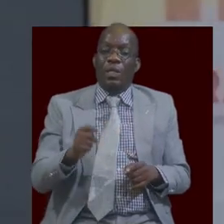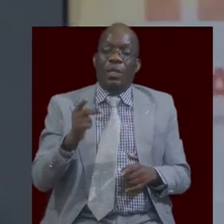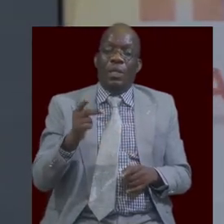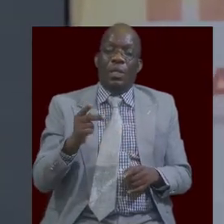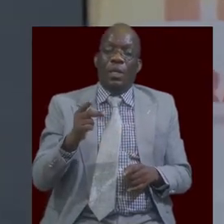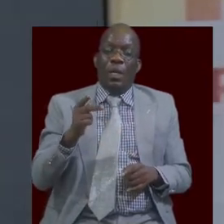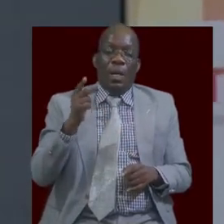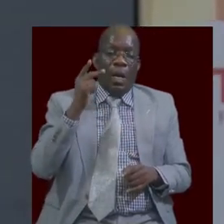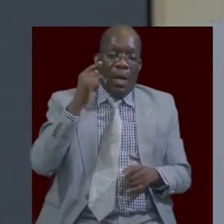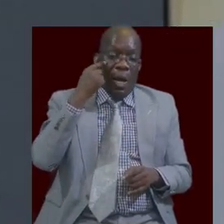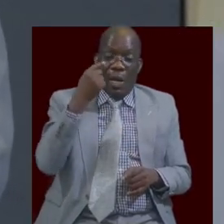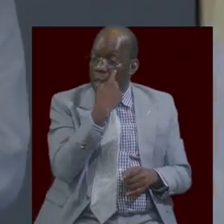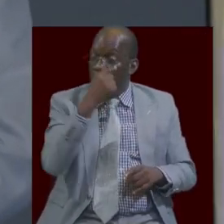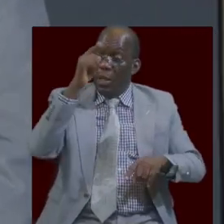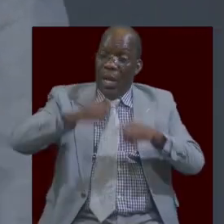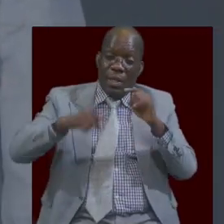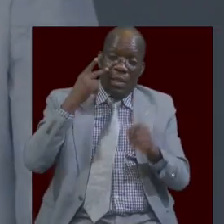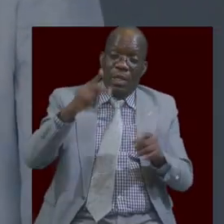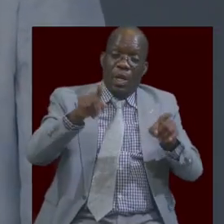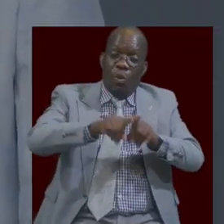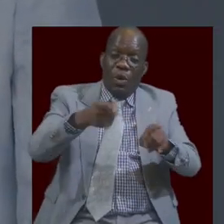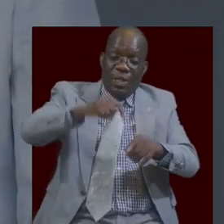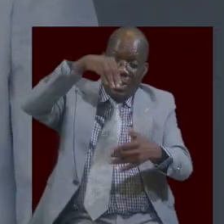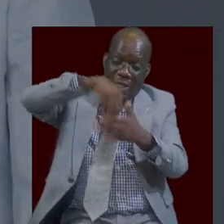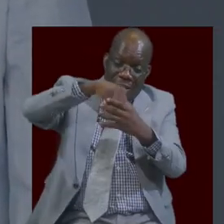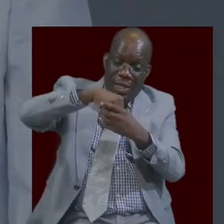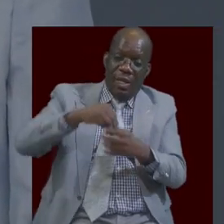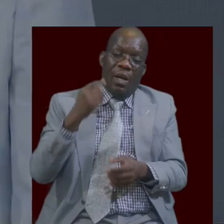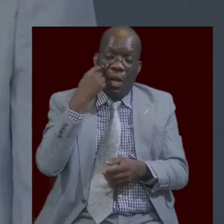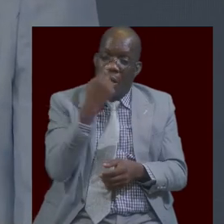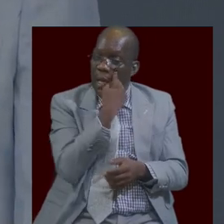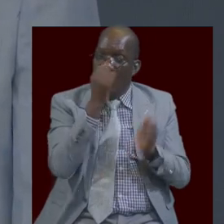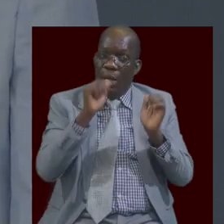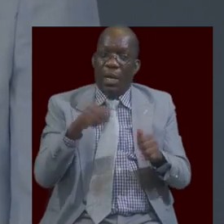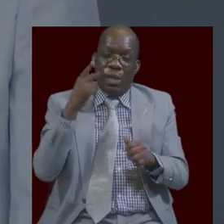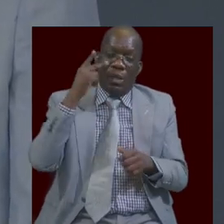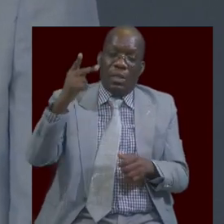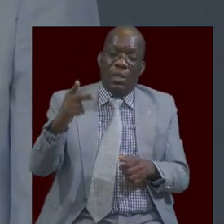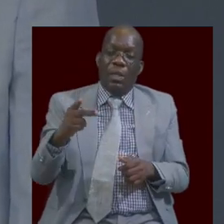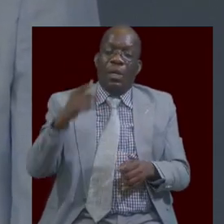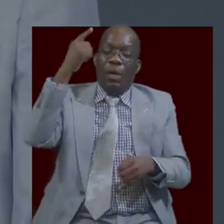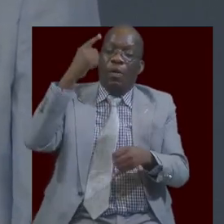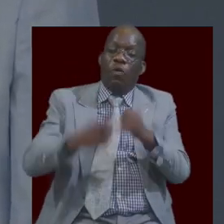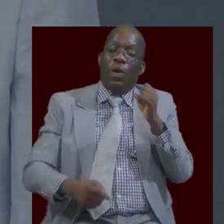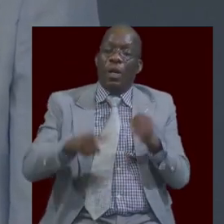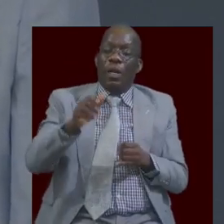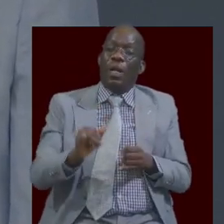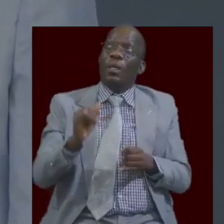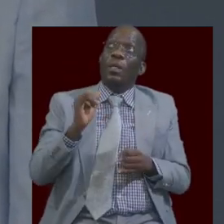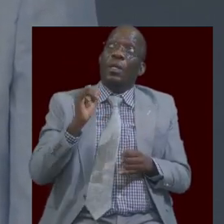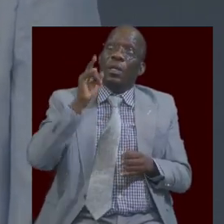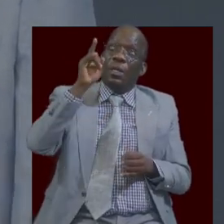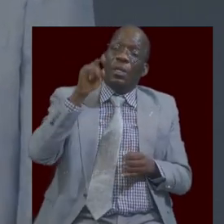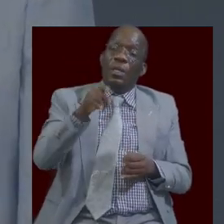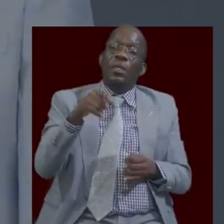inner eyes could see. Because, finally, he said, God, I see you on the